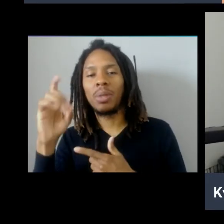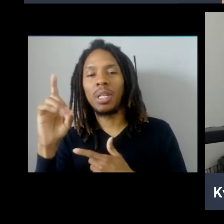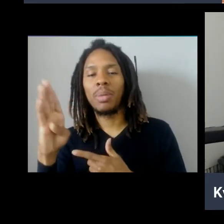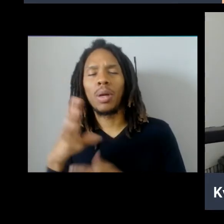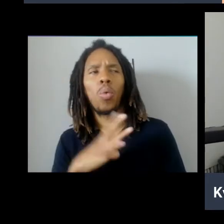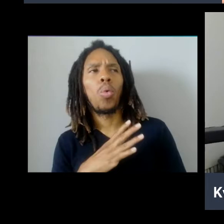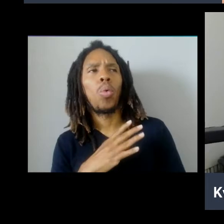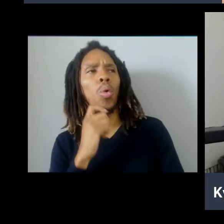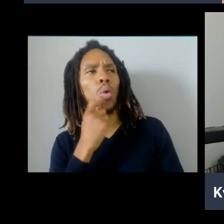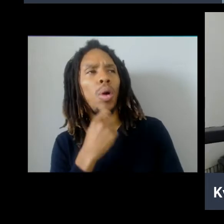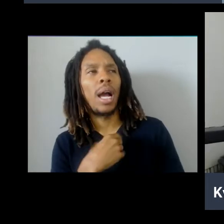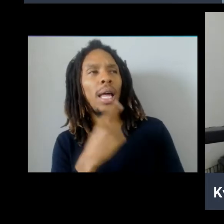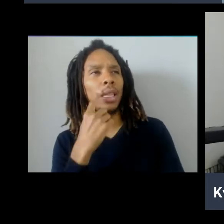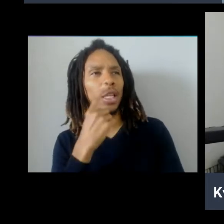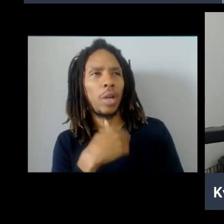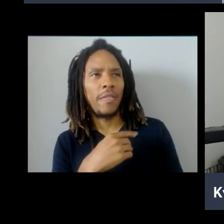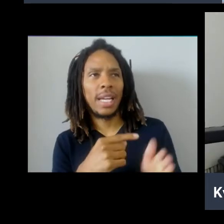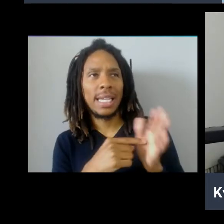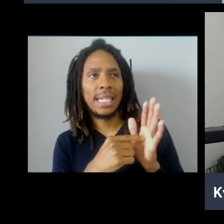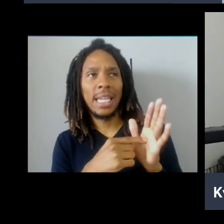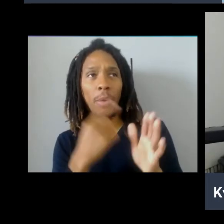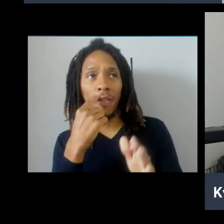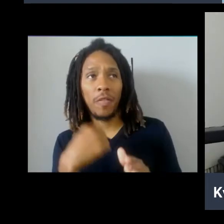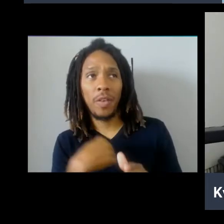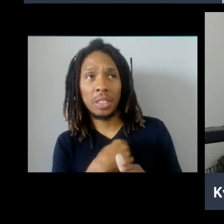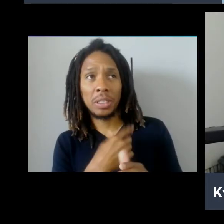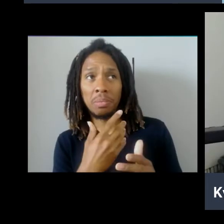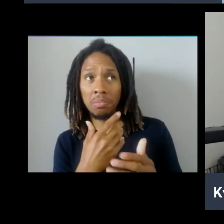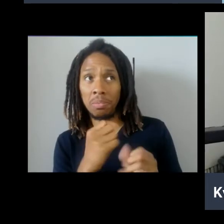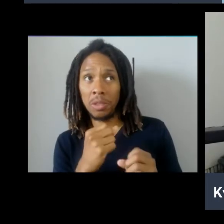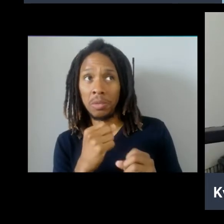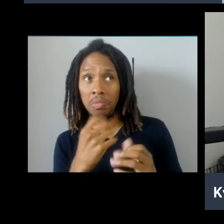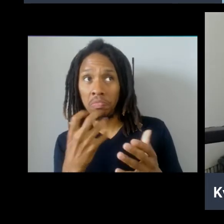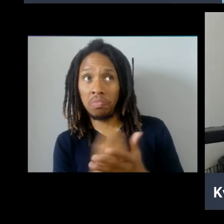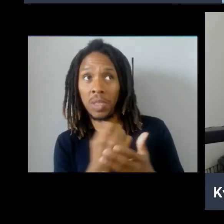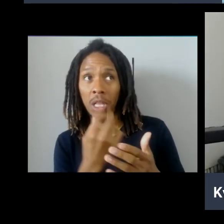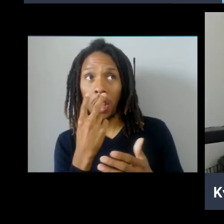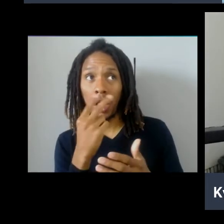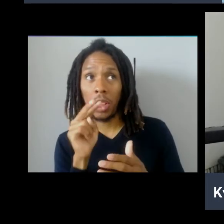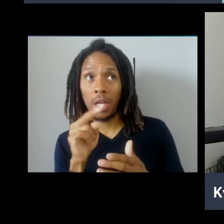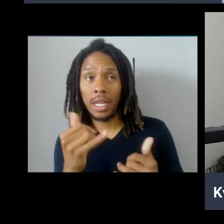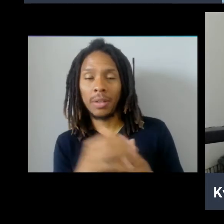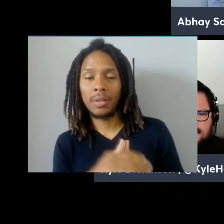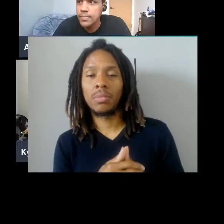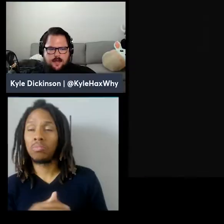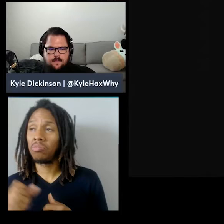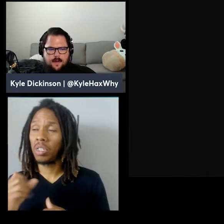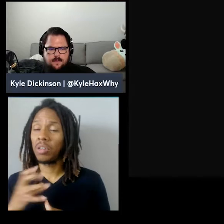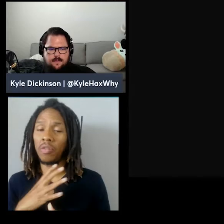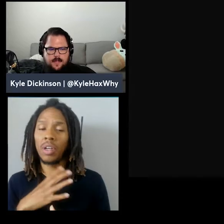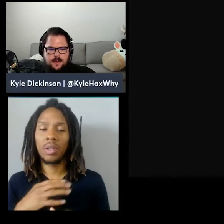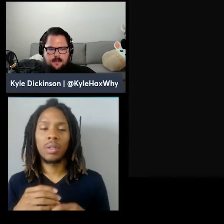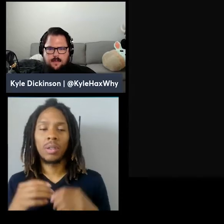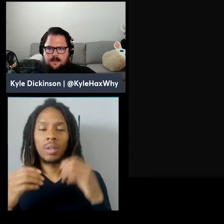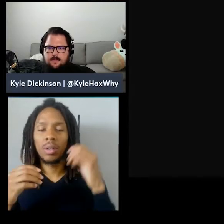I think you've got a demo for us. Does it make sense to take a look at that now? Yeah, let's do it. All